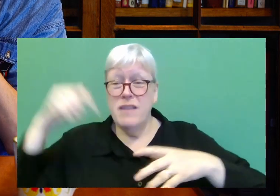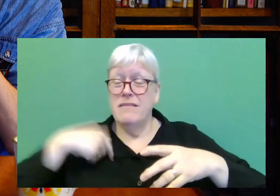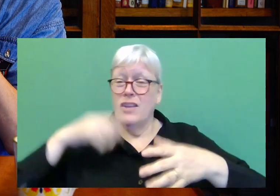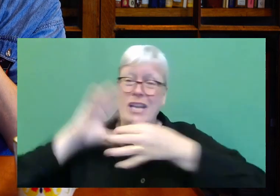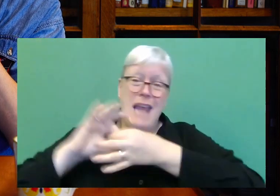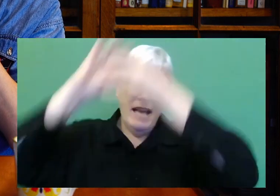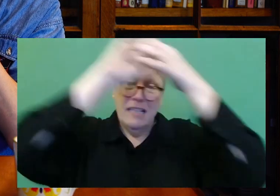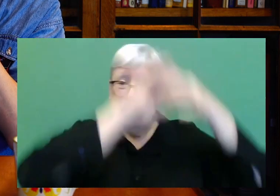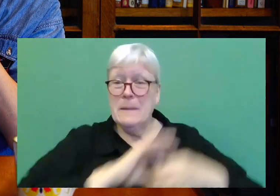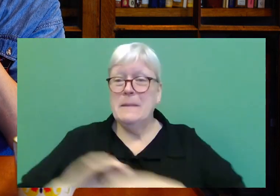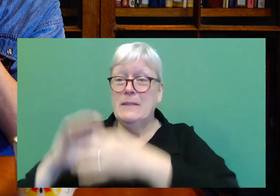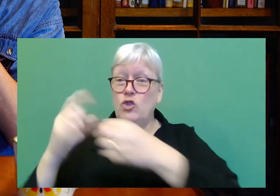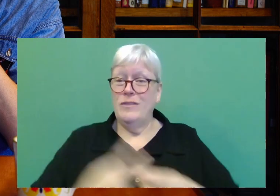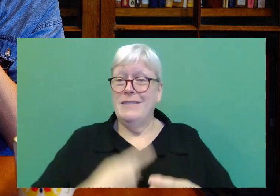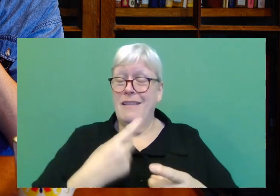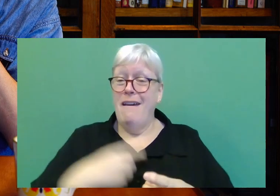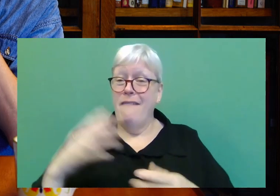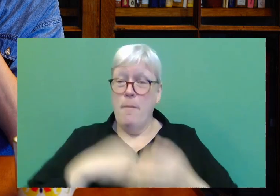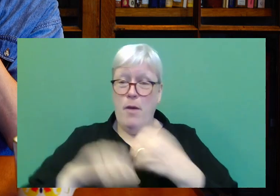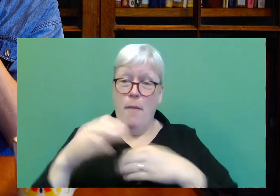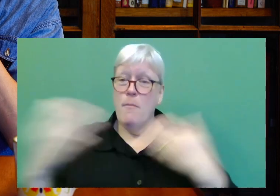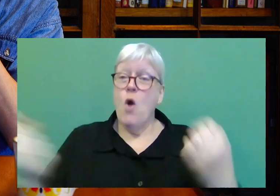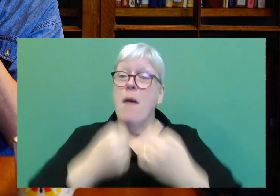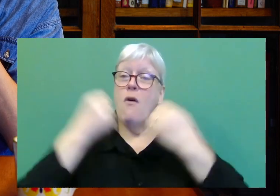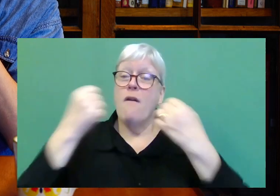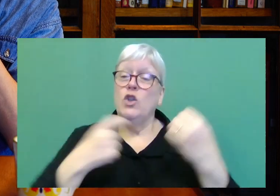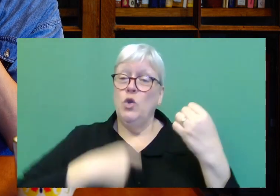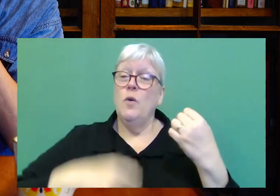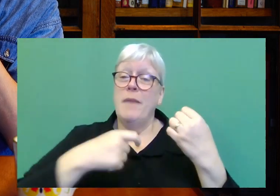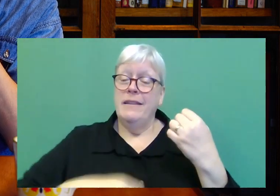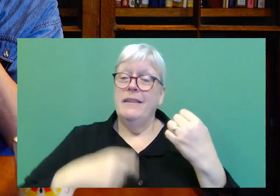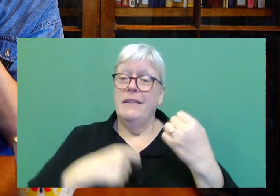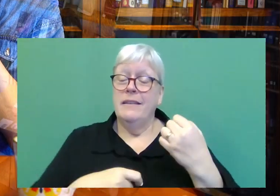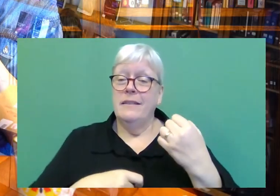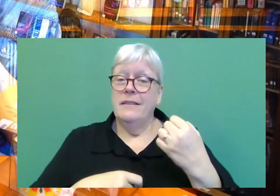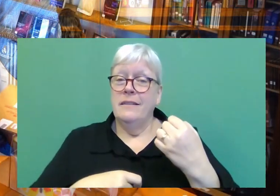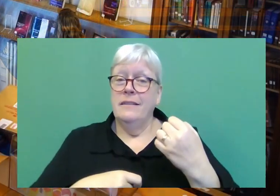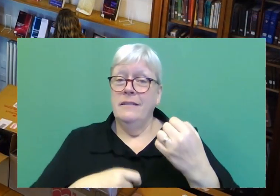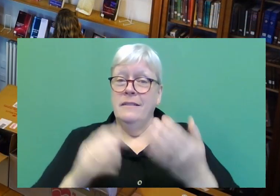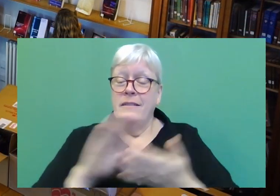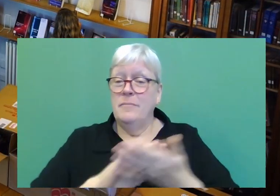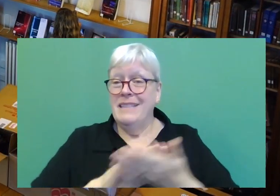a human being, and the more use we can be to our friends and those we love.